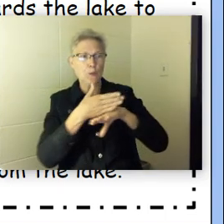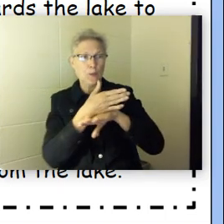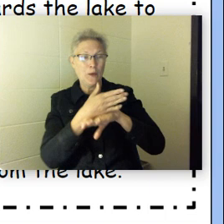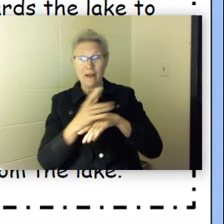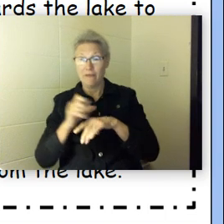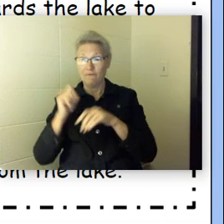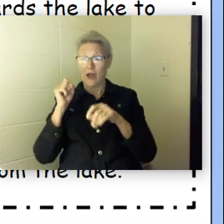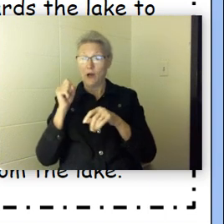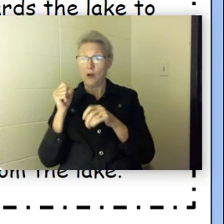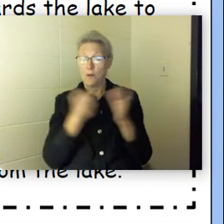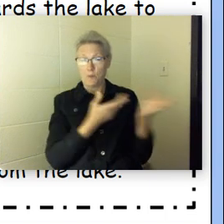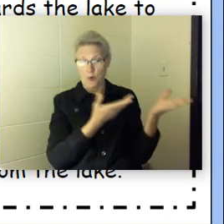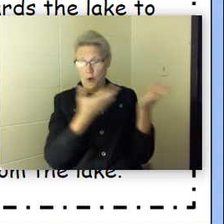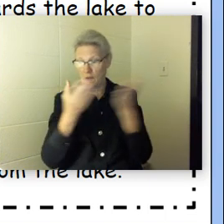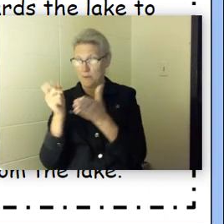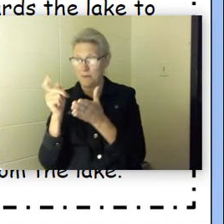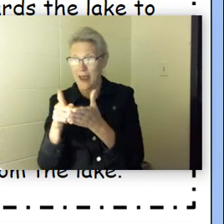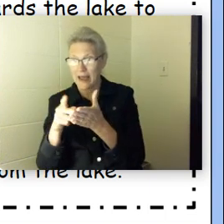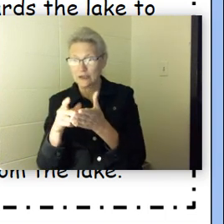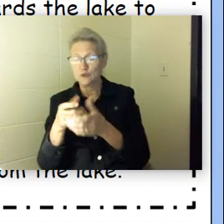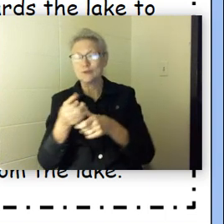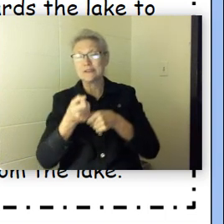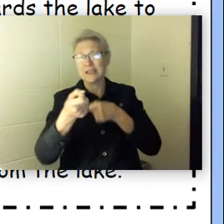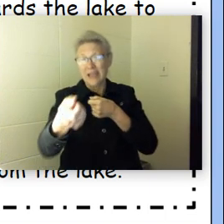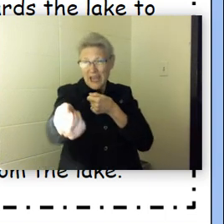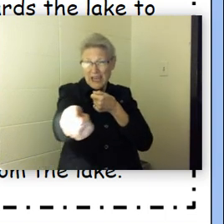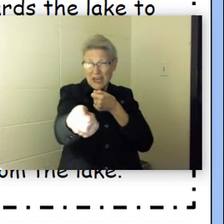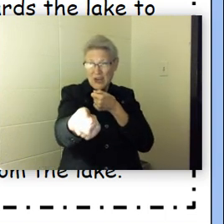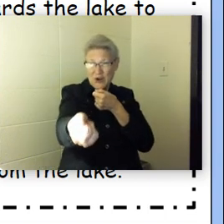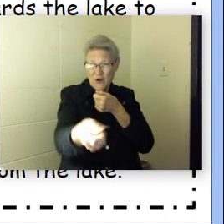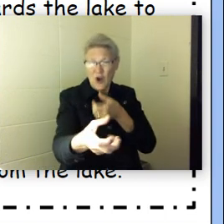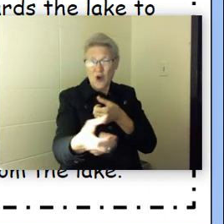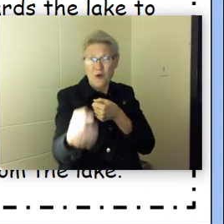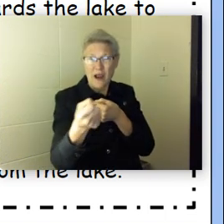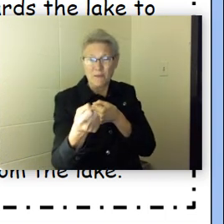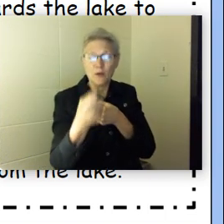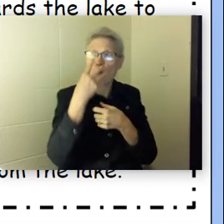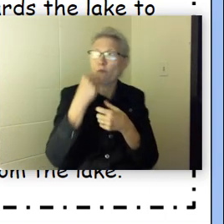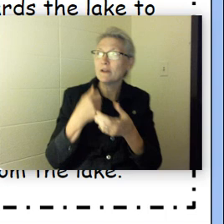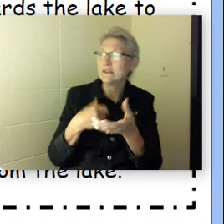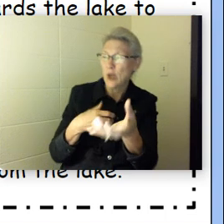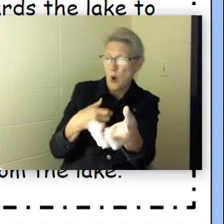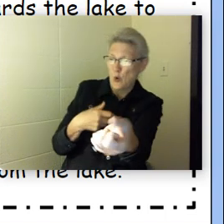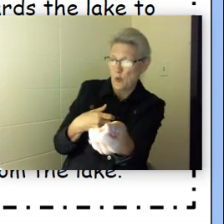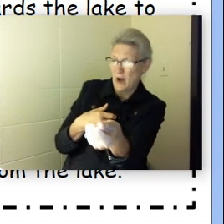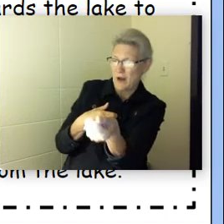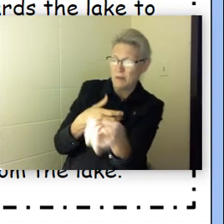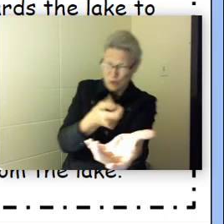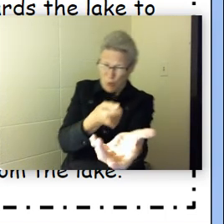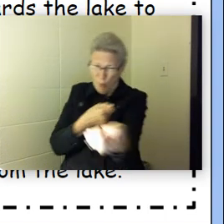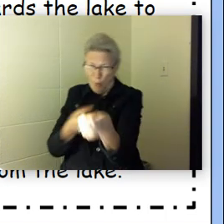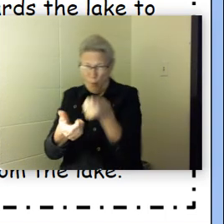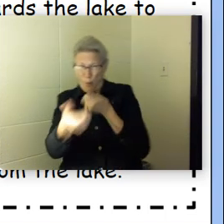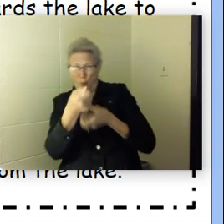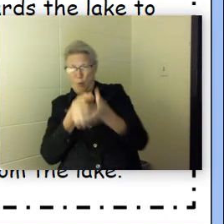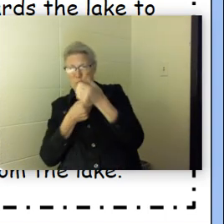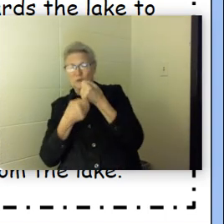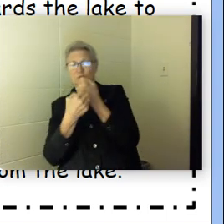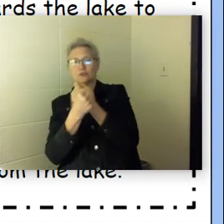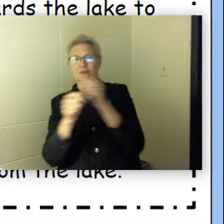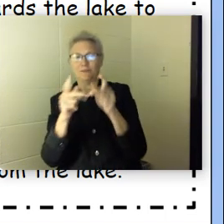help Wolf. "Grab onto this," said Dog. Wolf listened and grabbed the stick while Dog pulled him to safety. "Thanks so much for